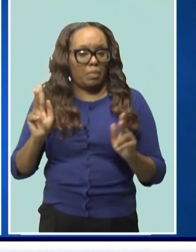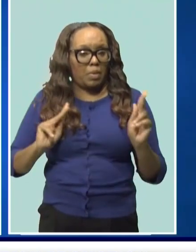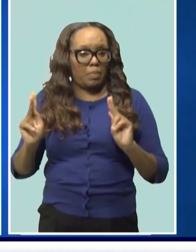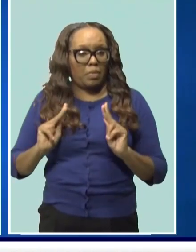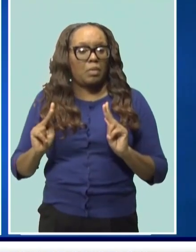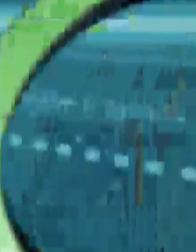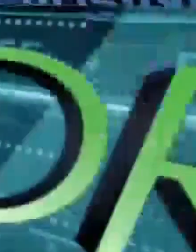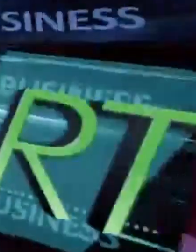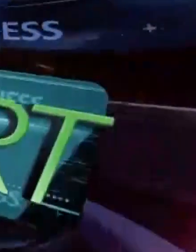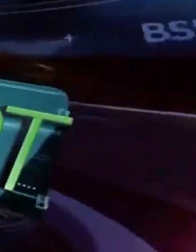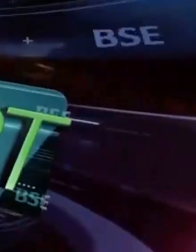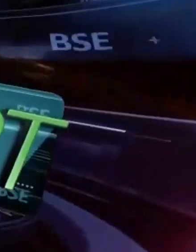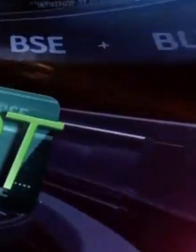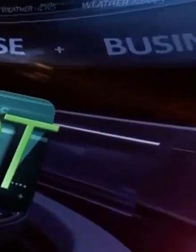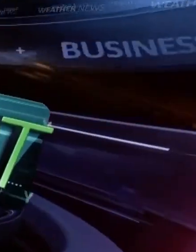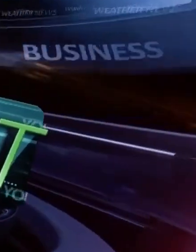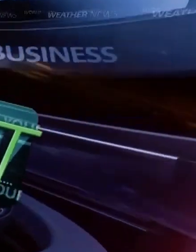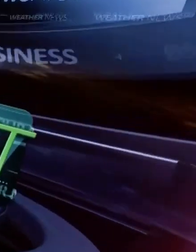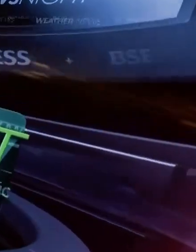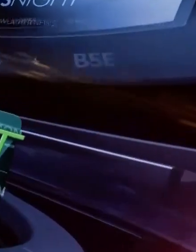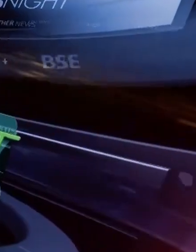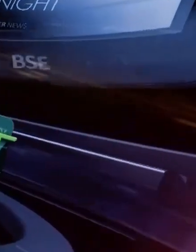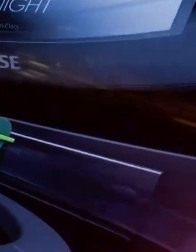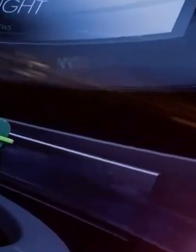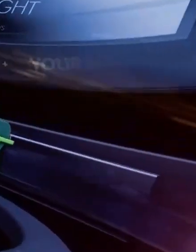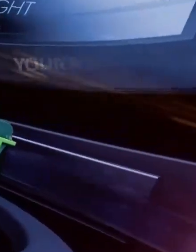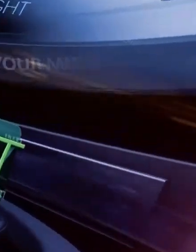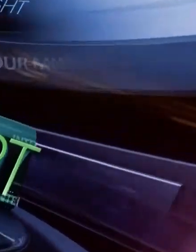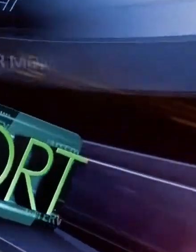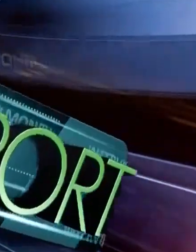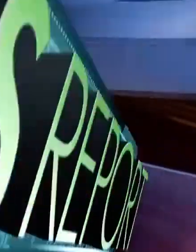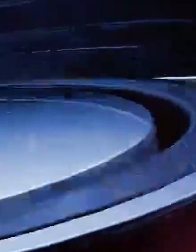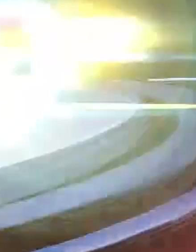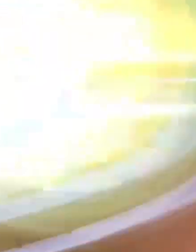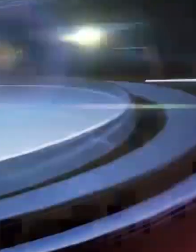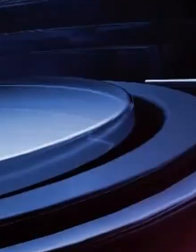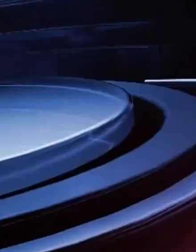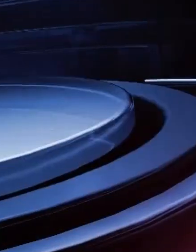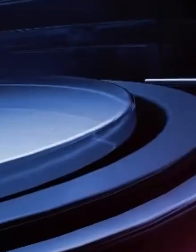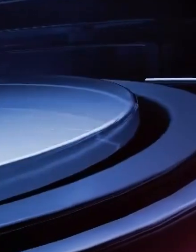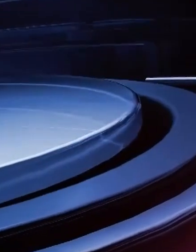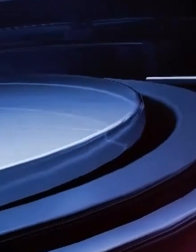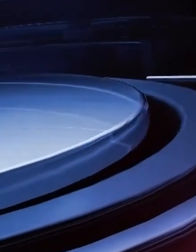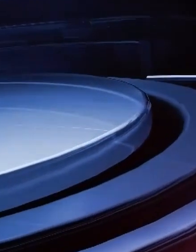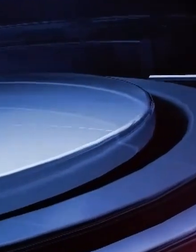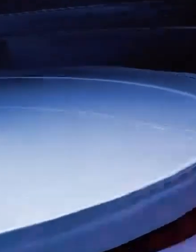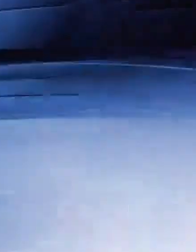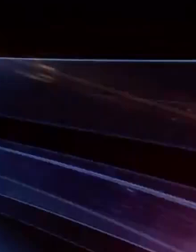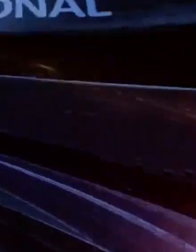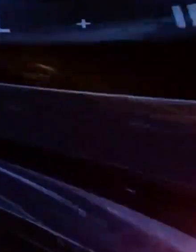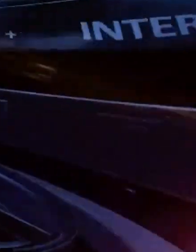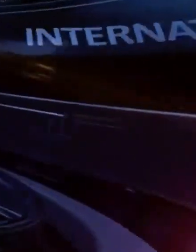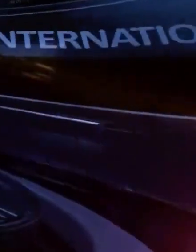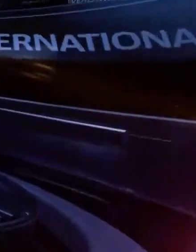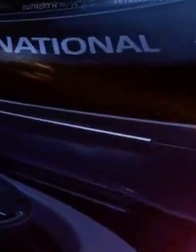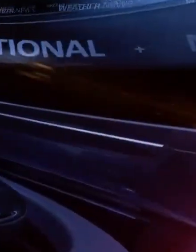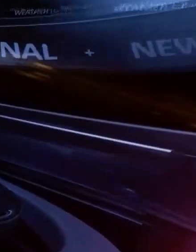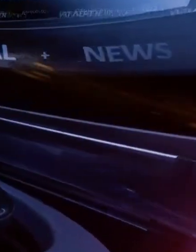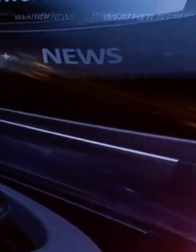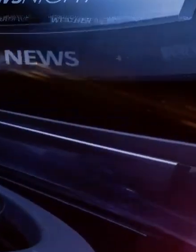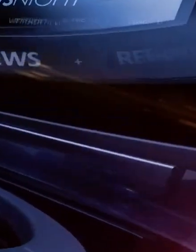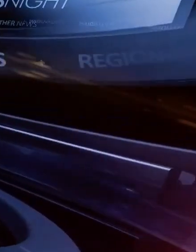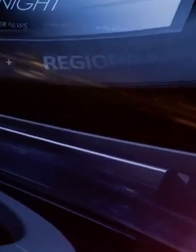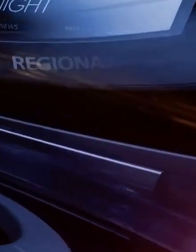do the same. The Business Report is brought to you with the kind compliments of the National Insurance and Social Security Service. More than a